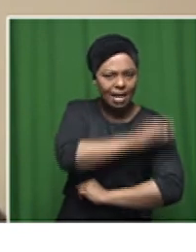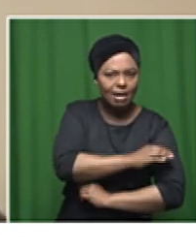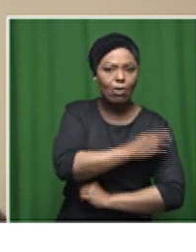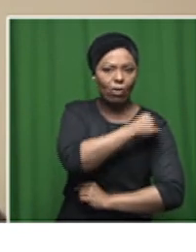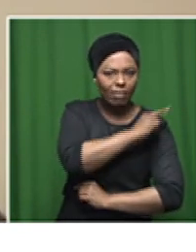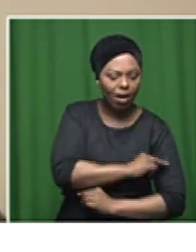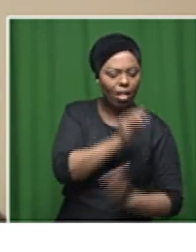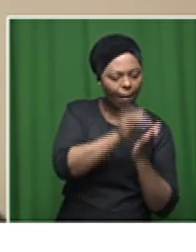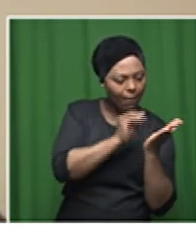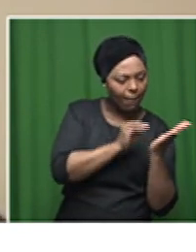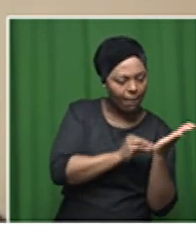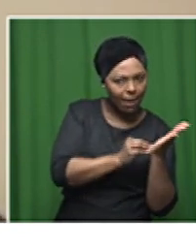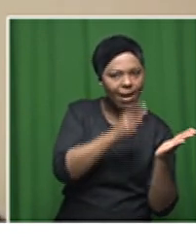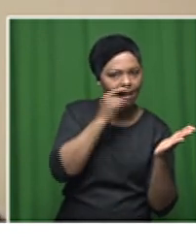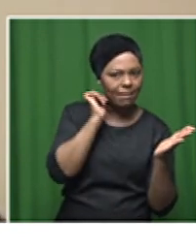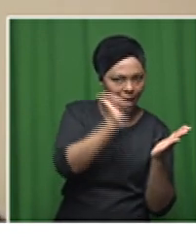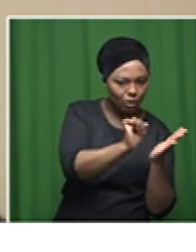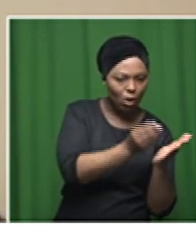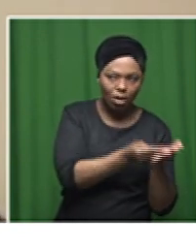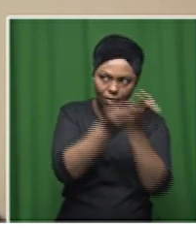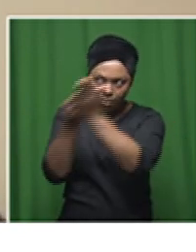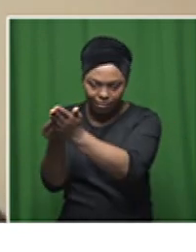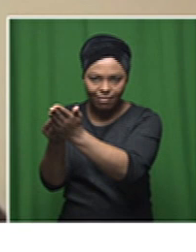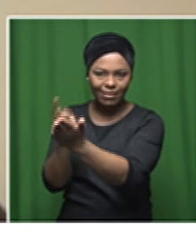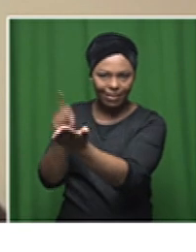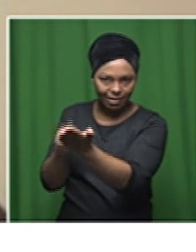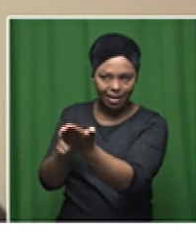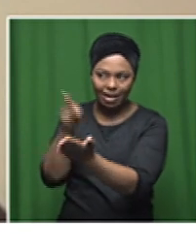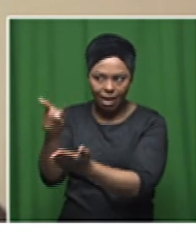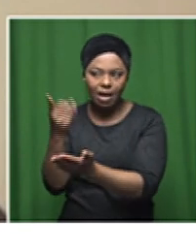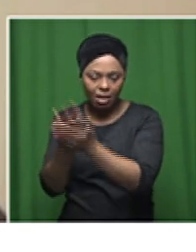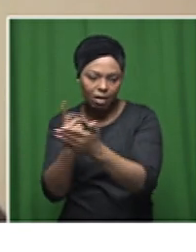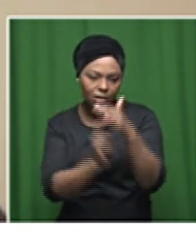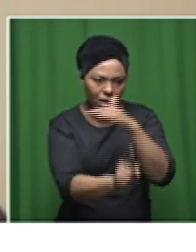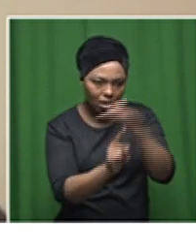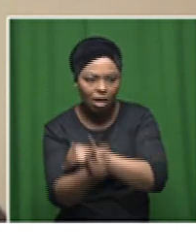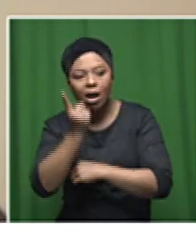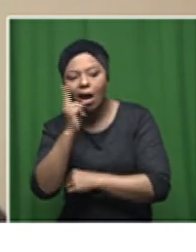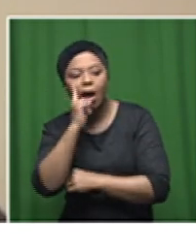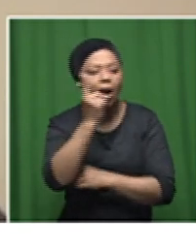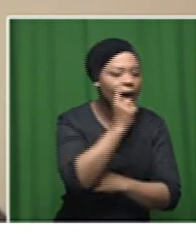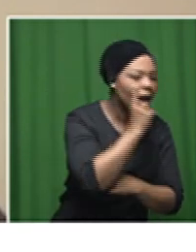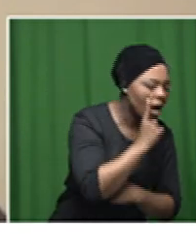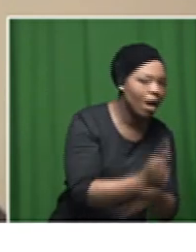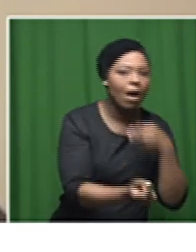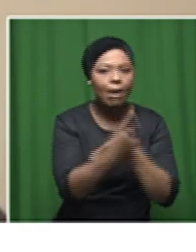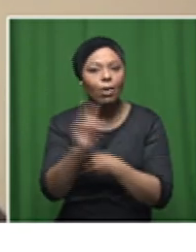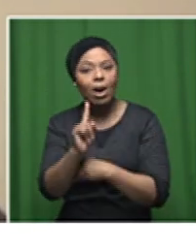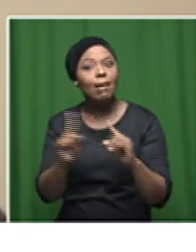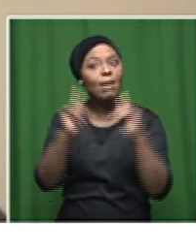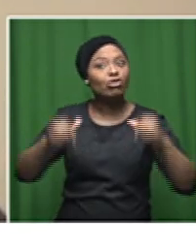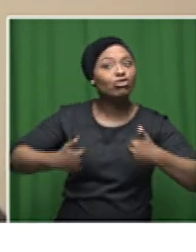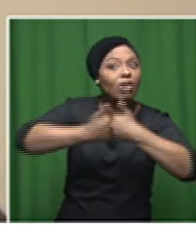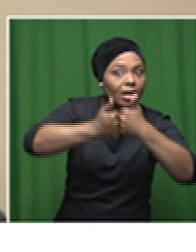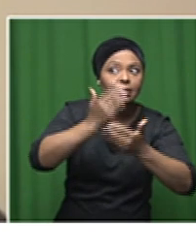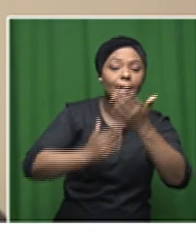do unannounced visits so that I will see what is happening on the ground. So, but the challenge is that sometimes you will go to